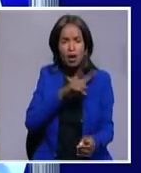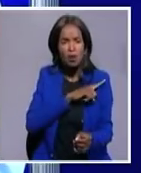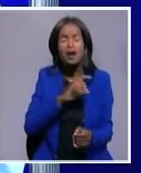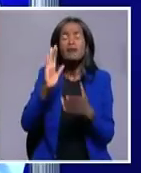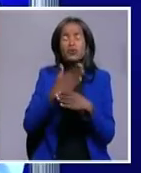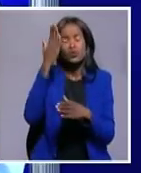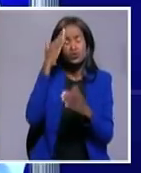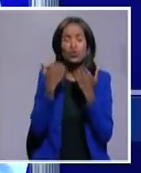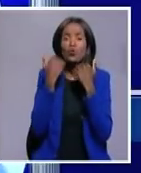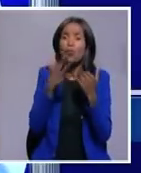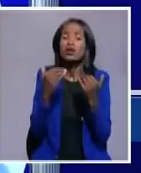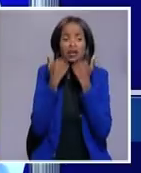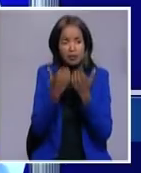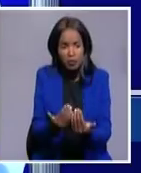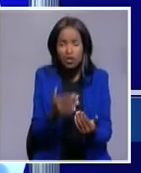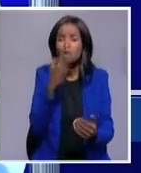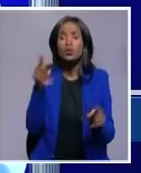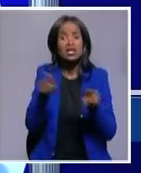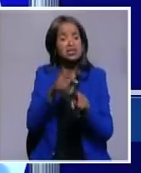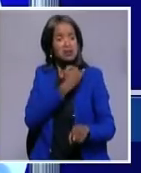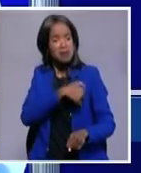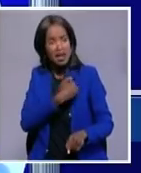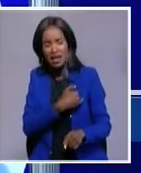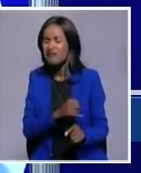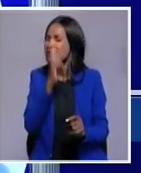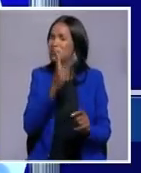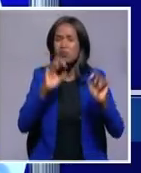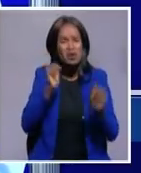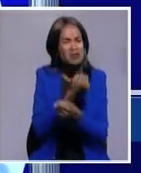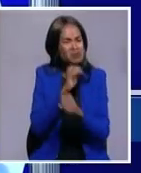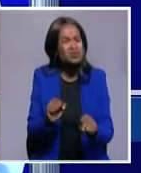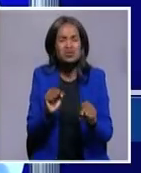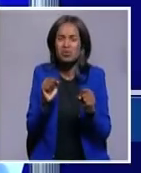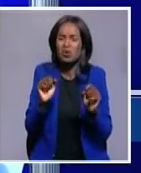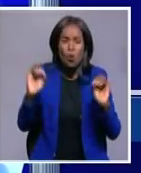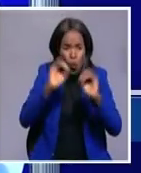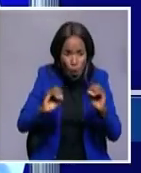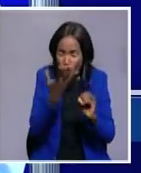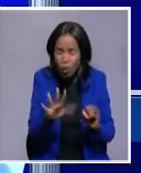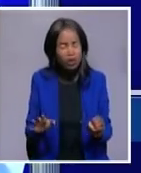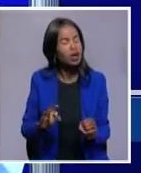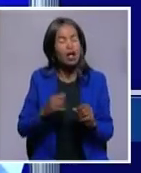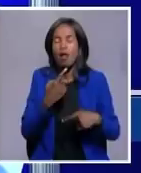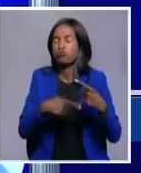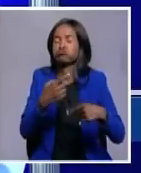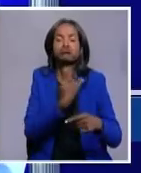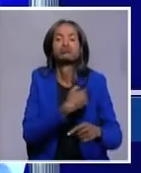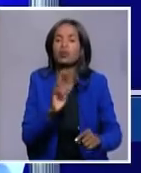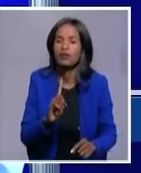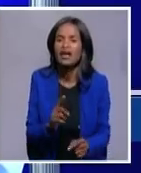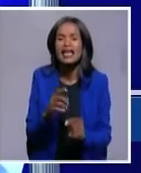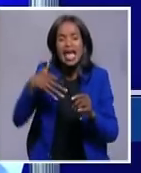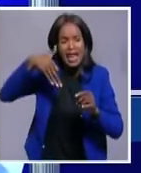commodity, water is life, and actually people cannot do without it. And we have tried